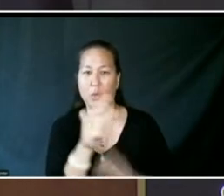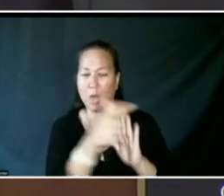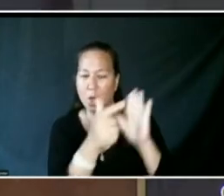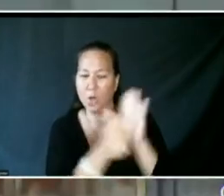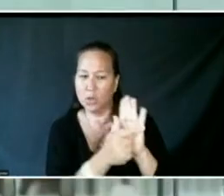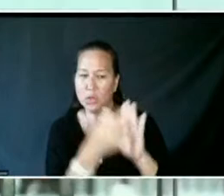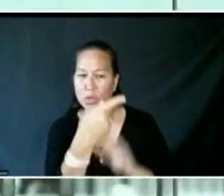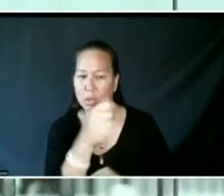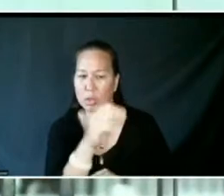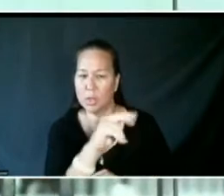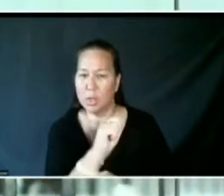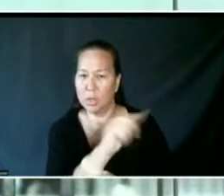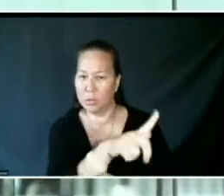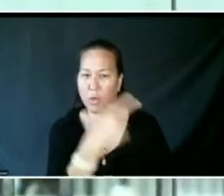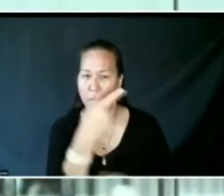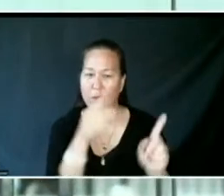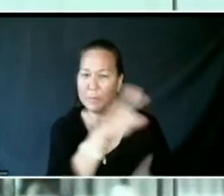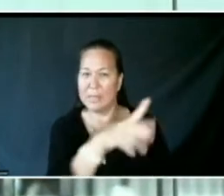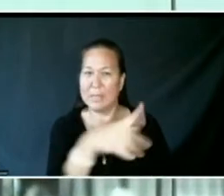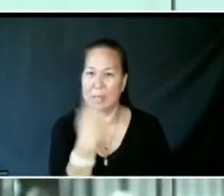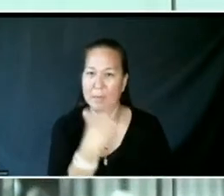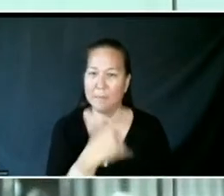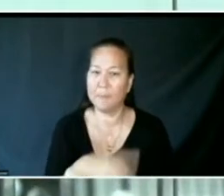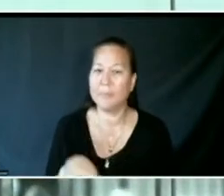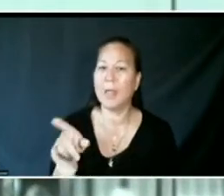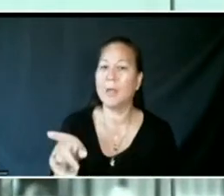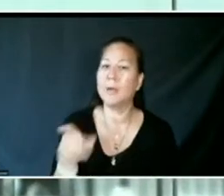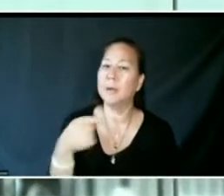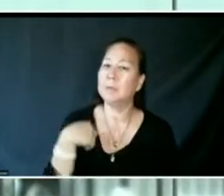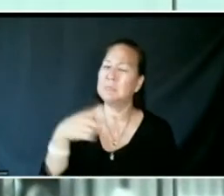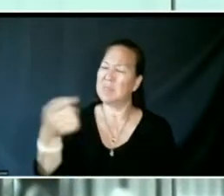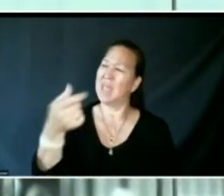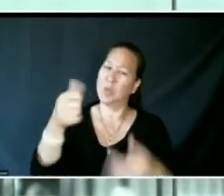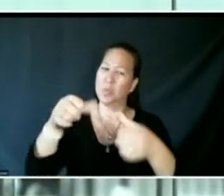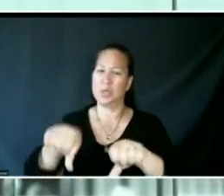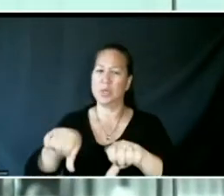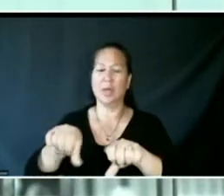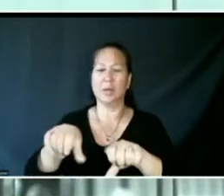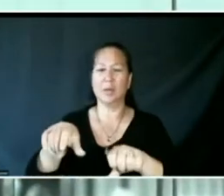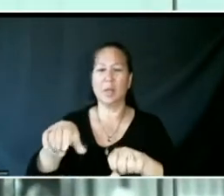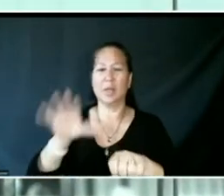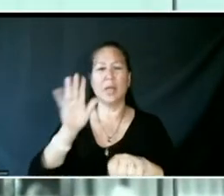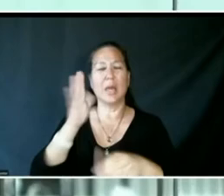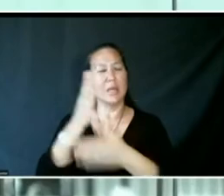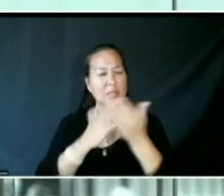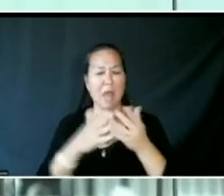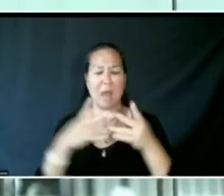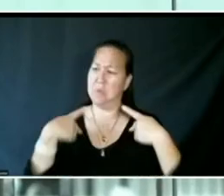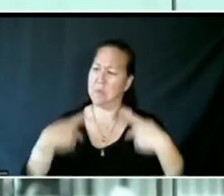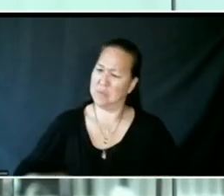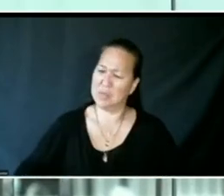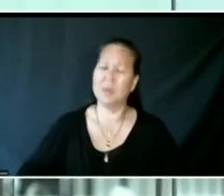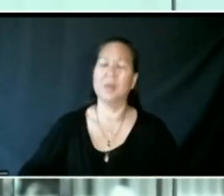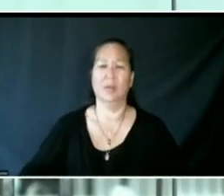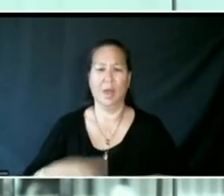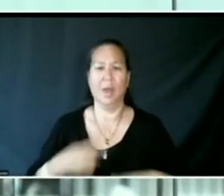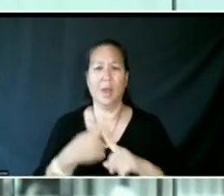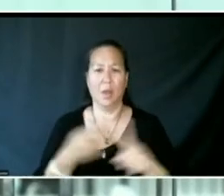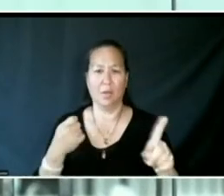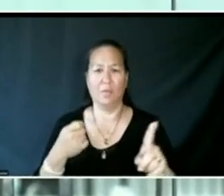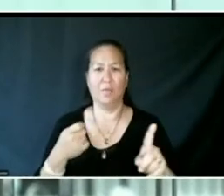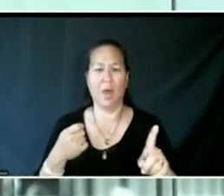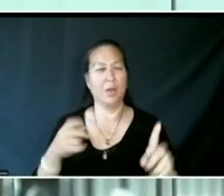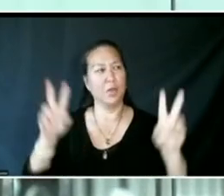In Fulton County, Republican poll watchers were ejected, in some cases physically, from the room under the